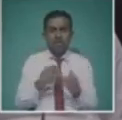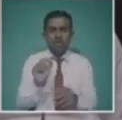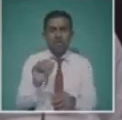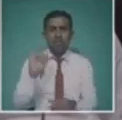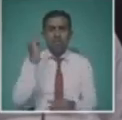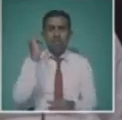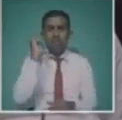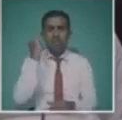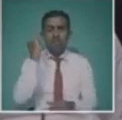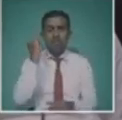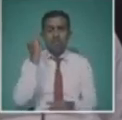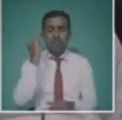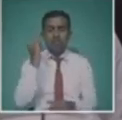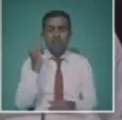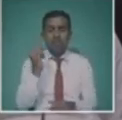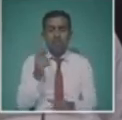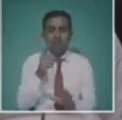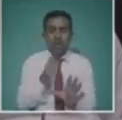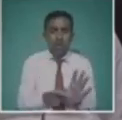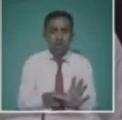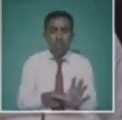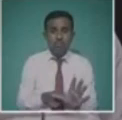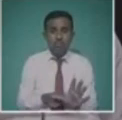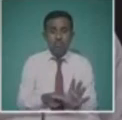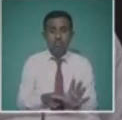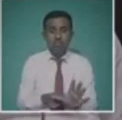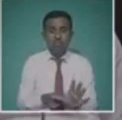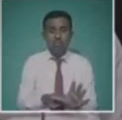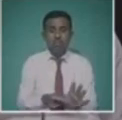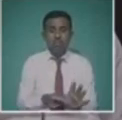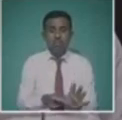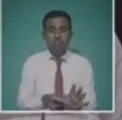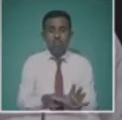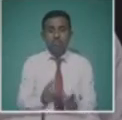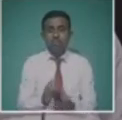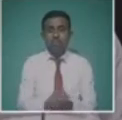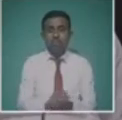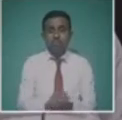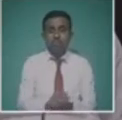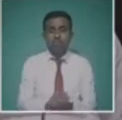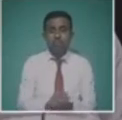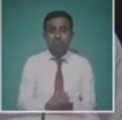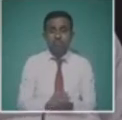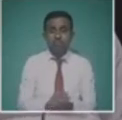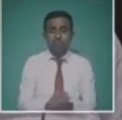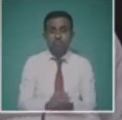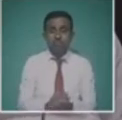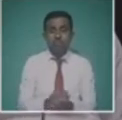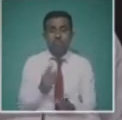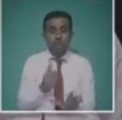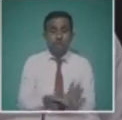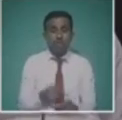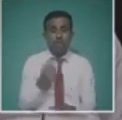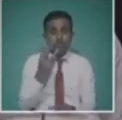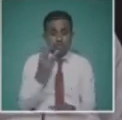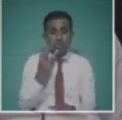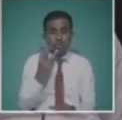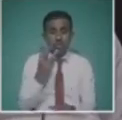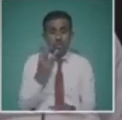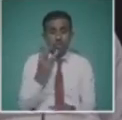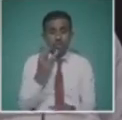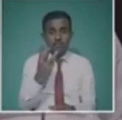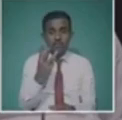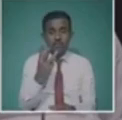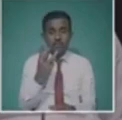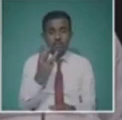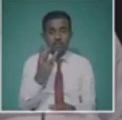spent almost 3 years in preparing the e-consular service platform. Very dedicated officer who